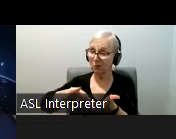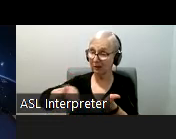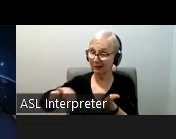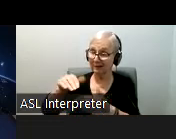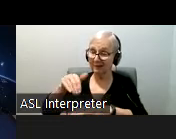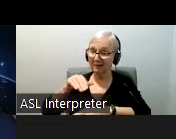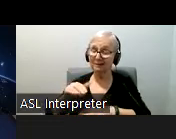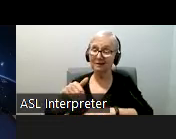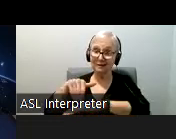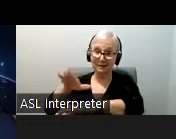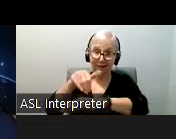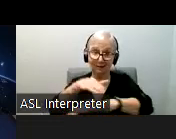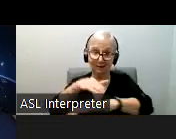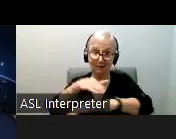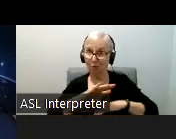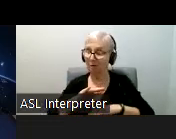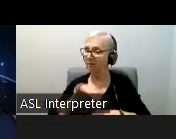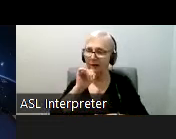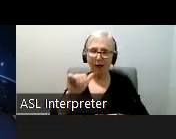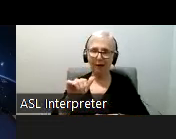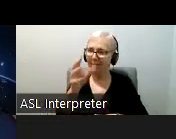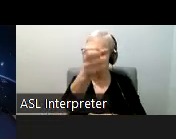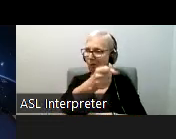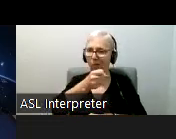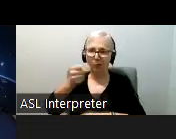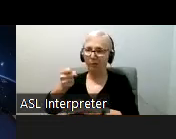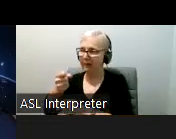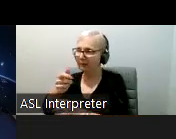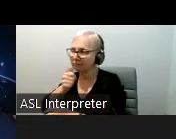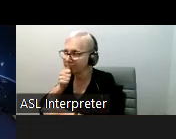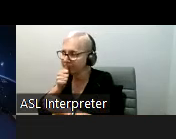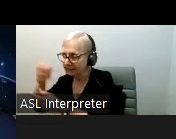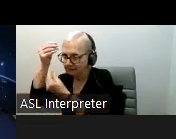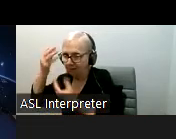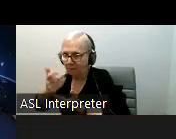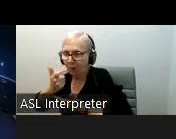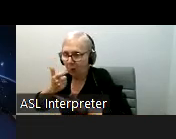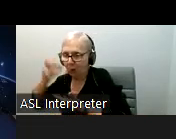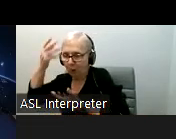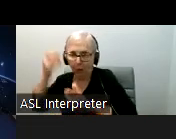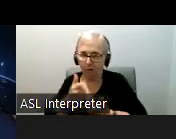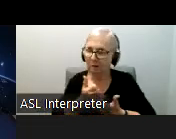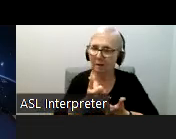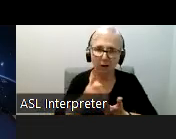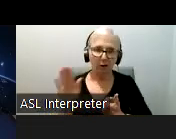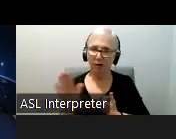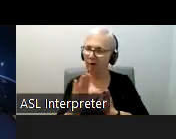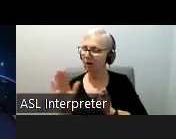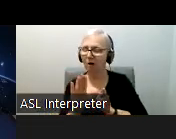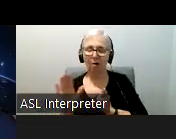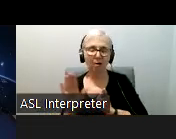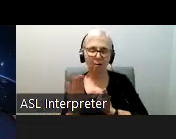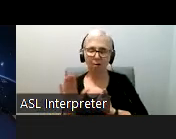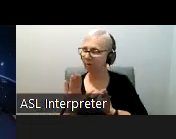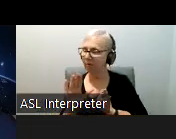be I don't get pulled into a room and get a secret conversation, and then Kristen and Tom and Stephen get pulled in a room, and that's